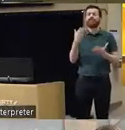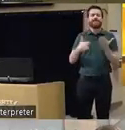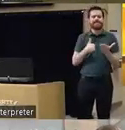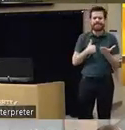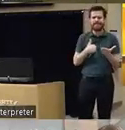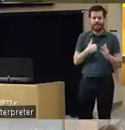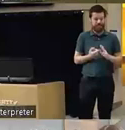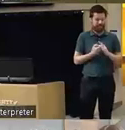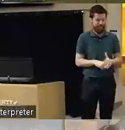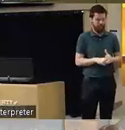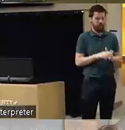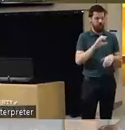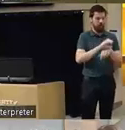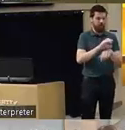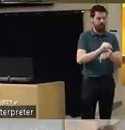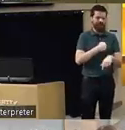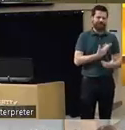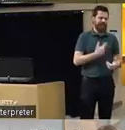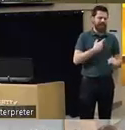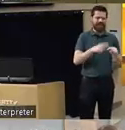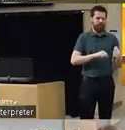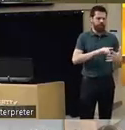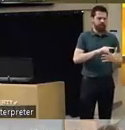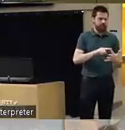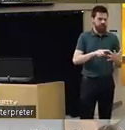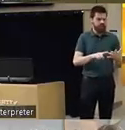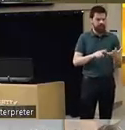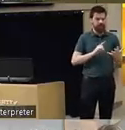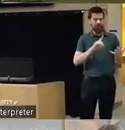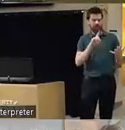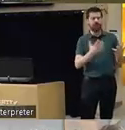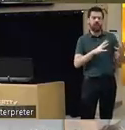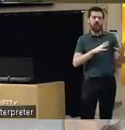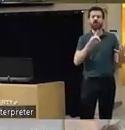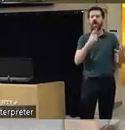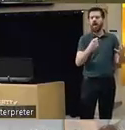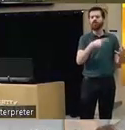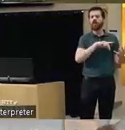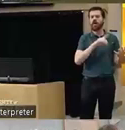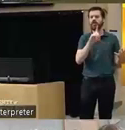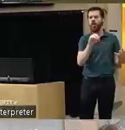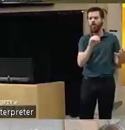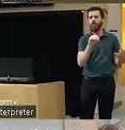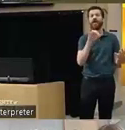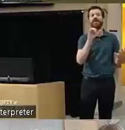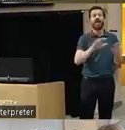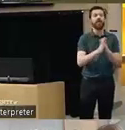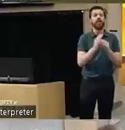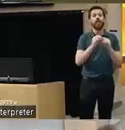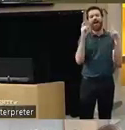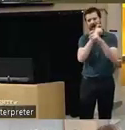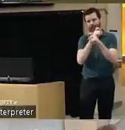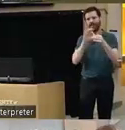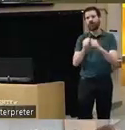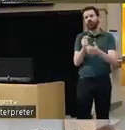an initial consultation and having a diagnosis of a personality disorder that then complicates treatment-resistant